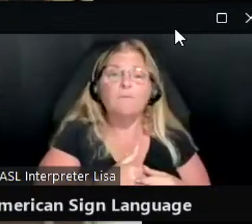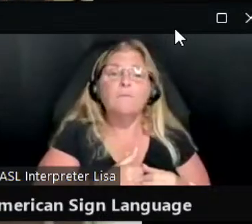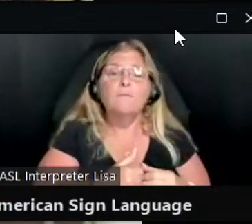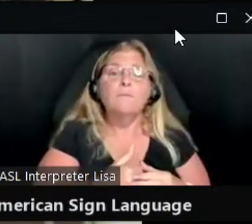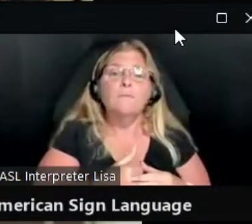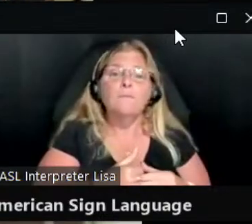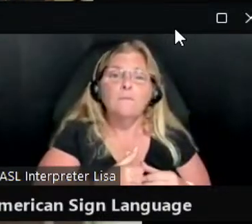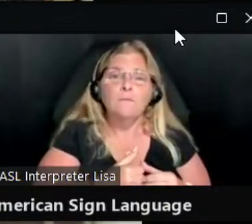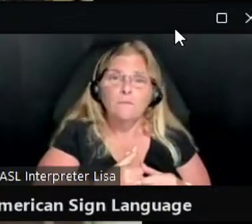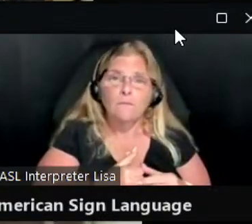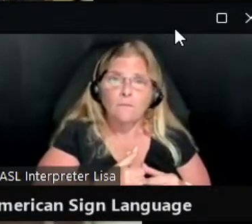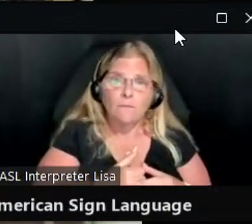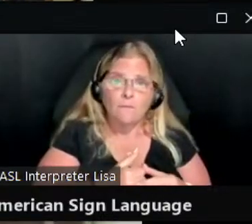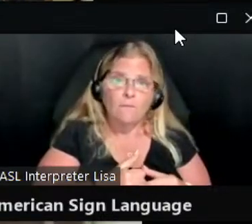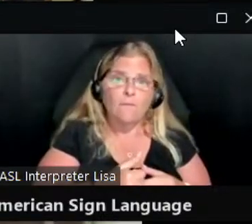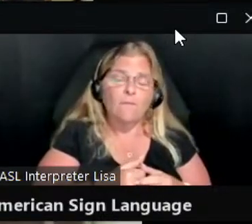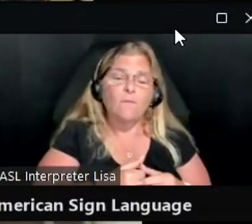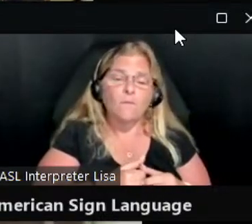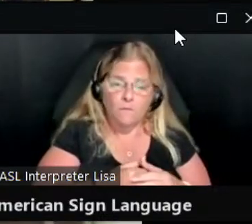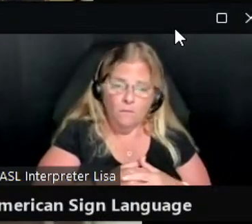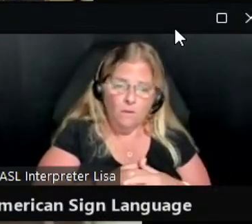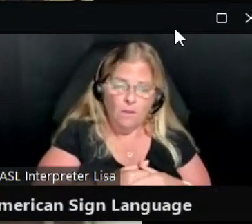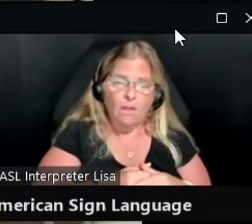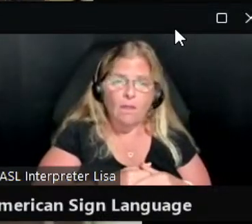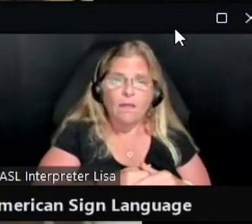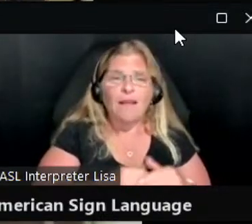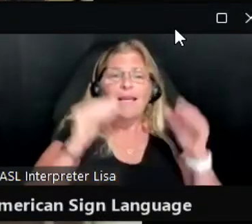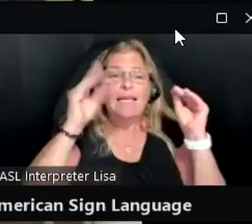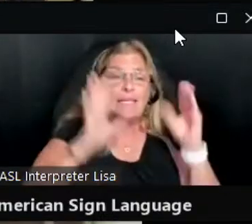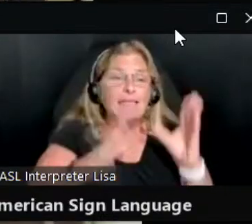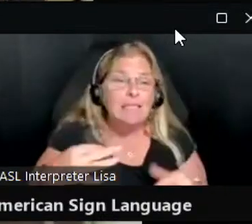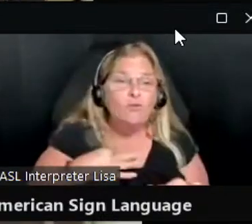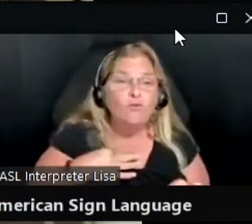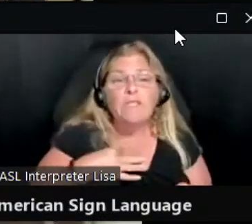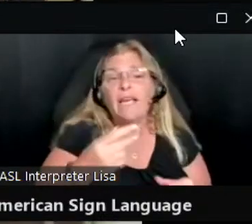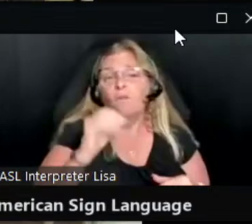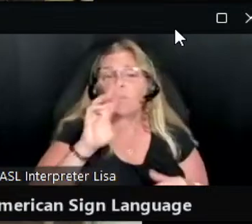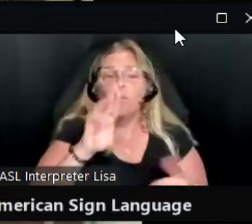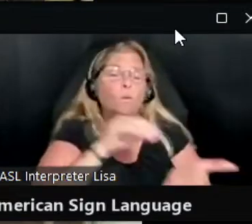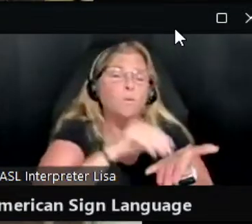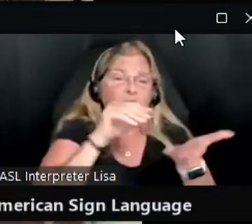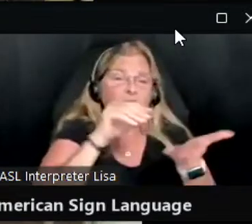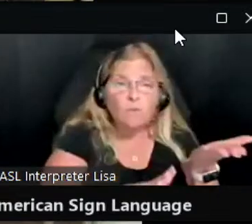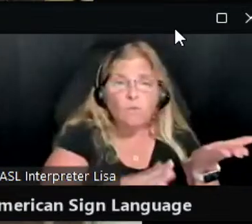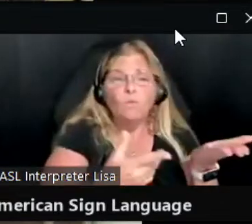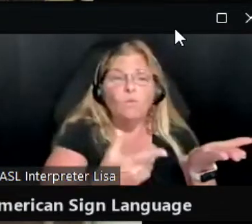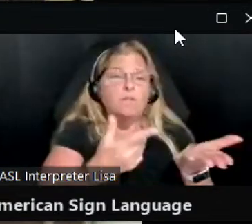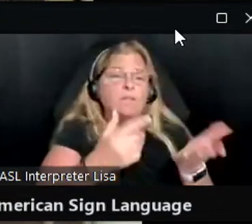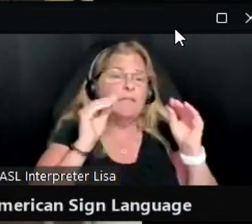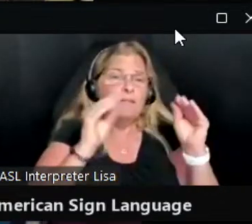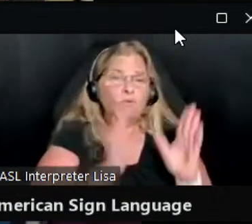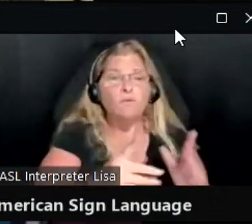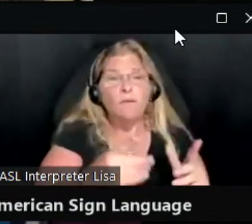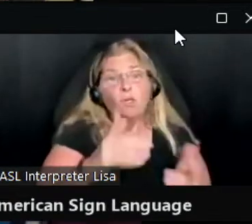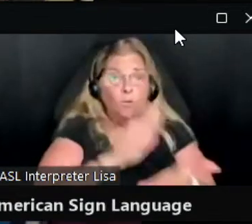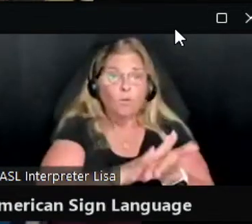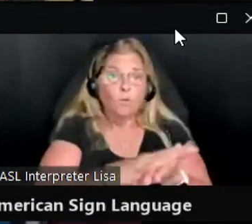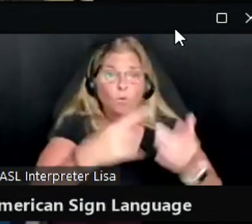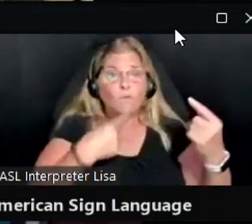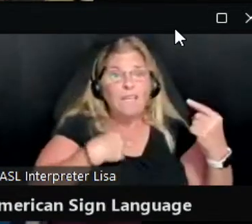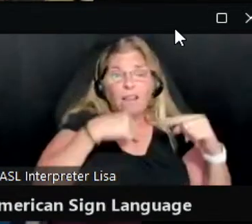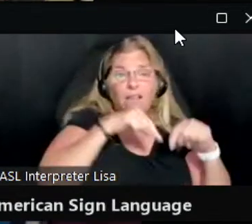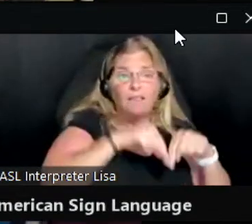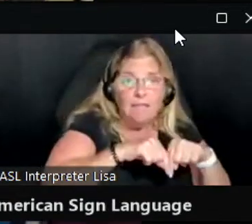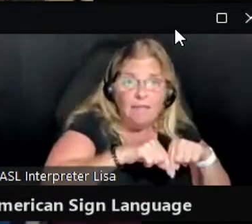I've had teacher candidates and students tell me, well, at school they tell us this, but then you go